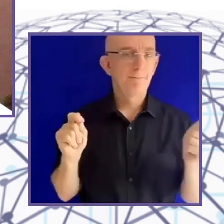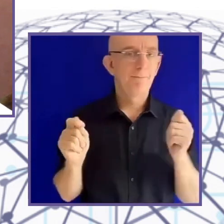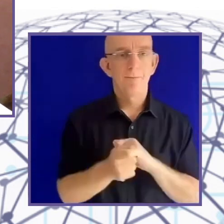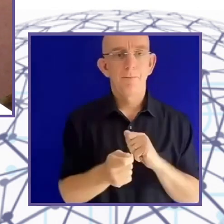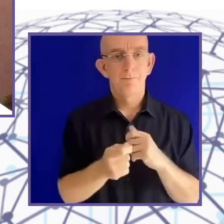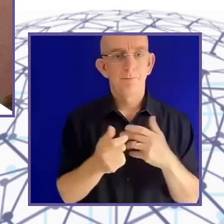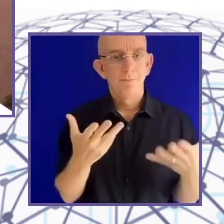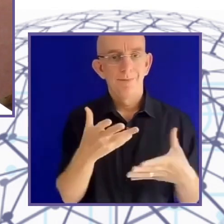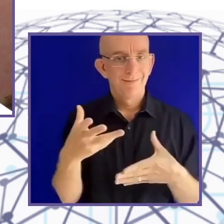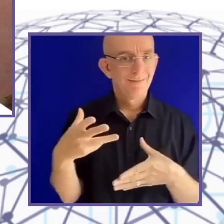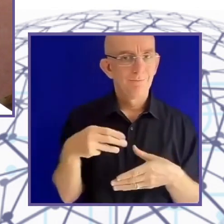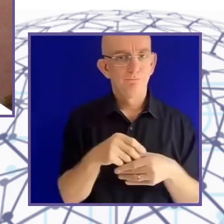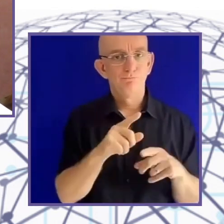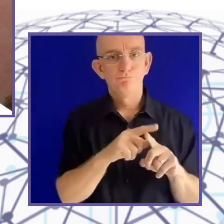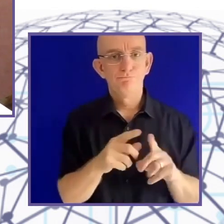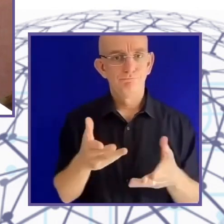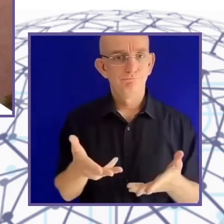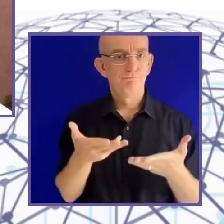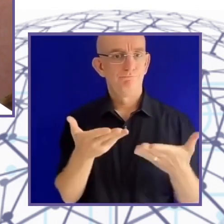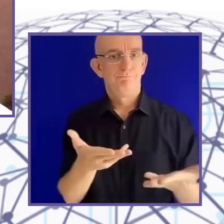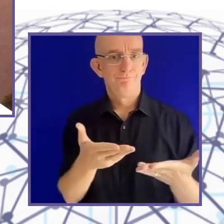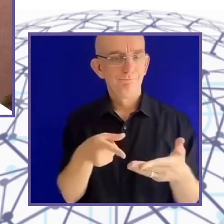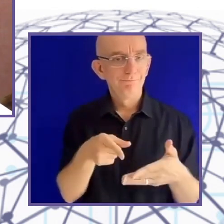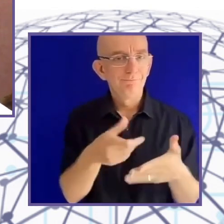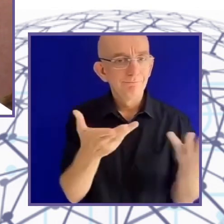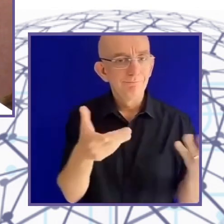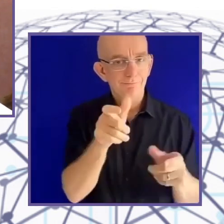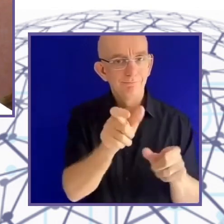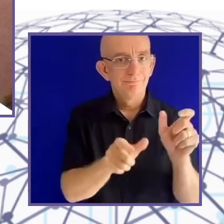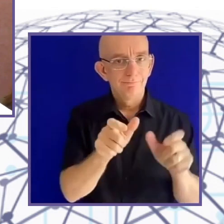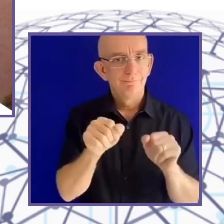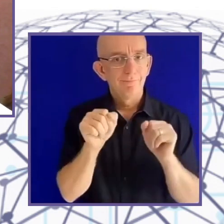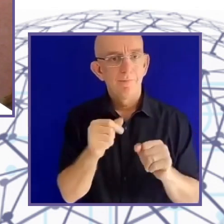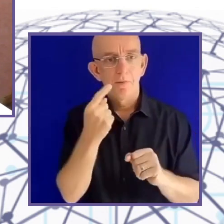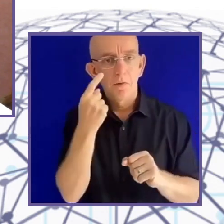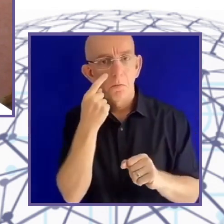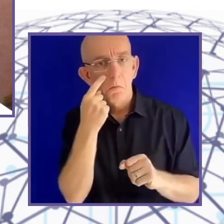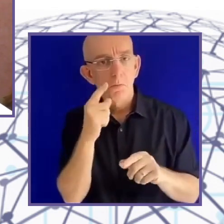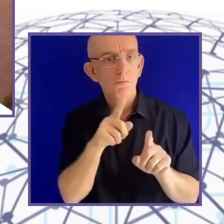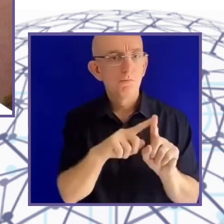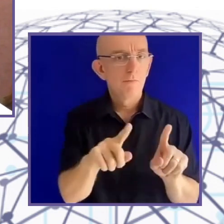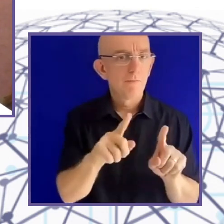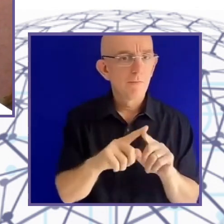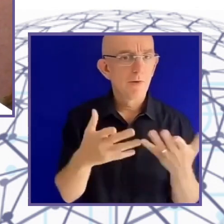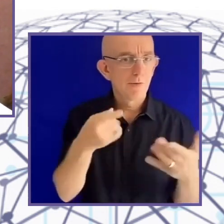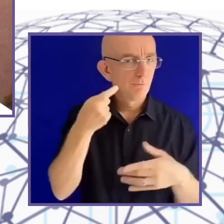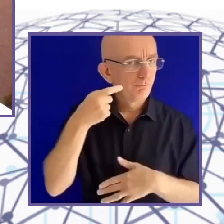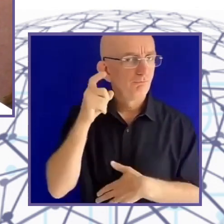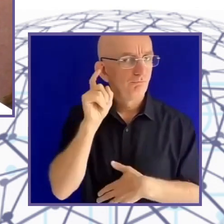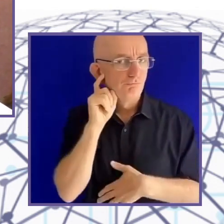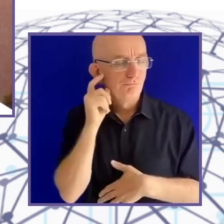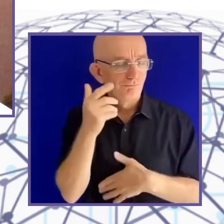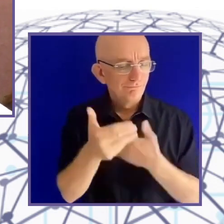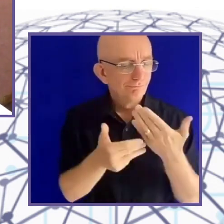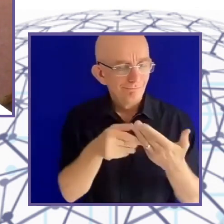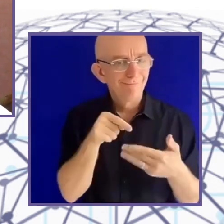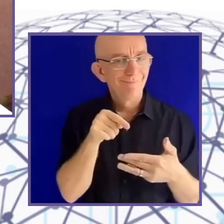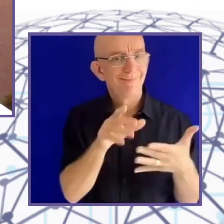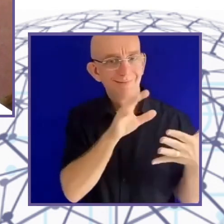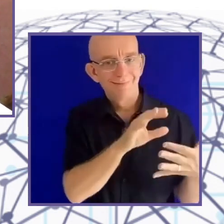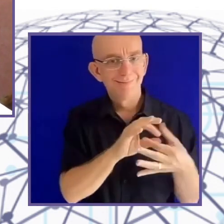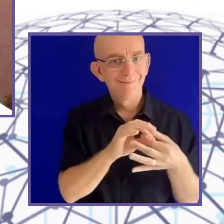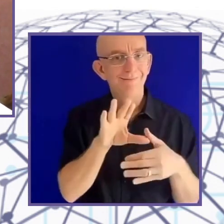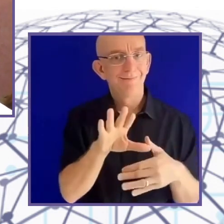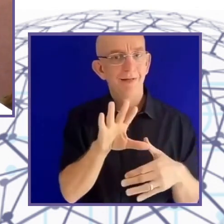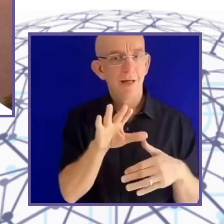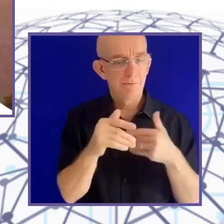of their diagnostic process in the field so that they can better understand the potential benefits, as well as the